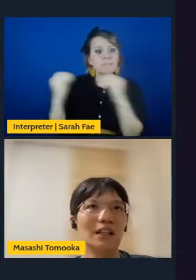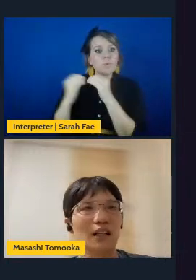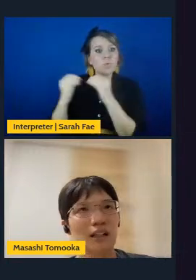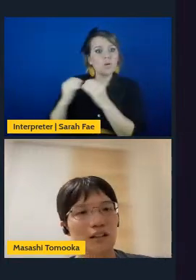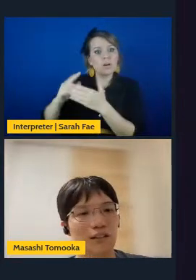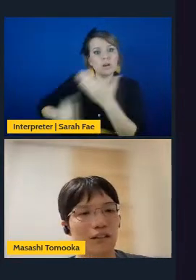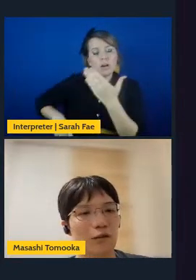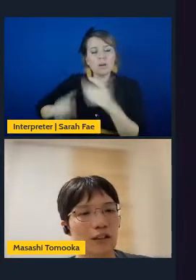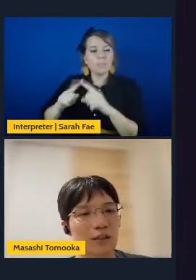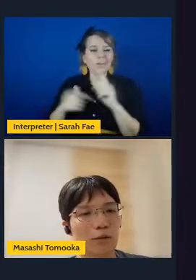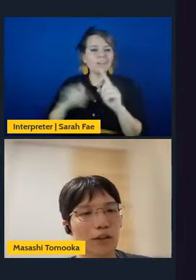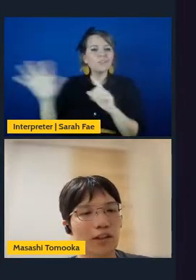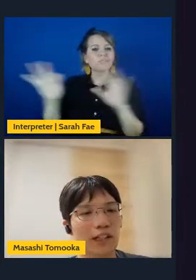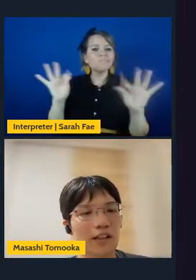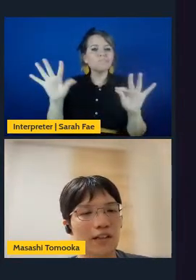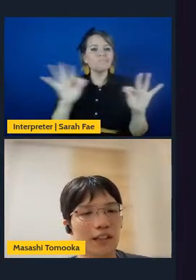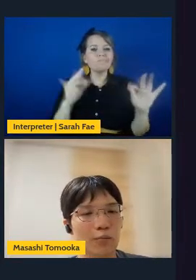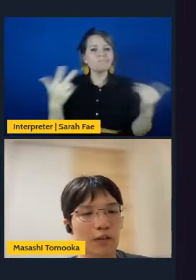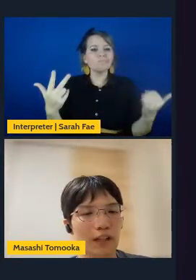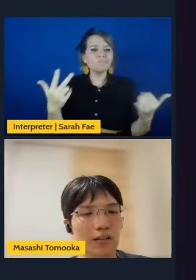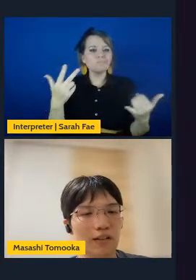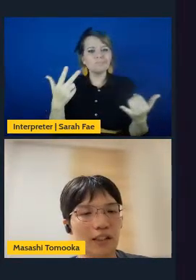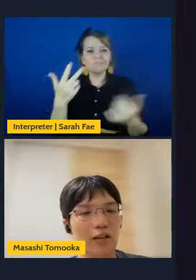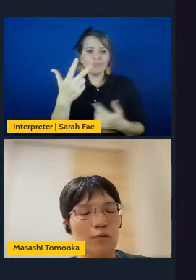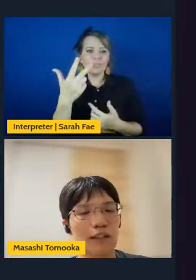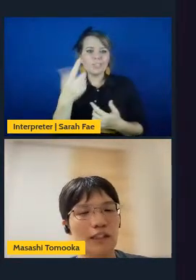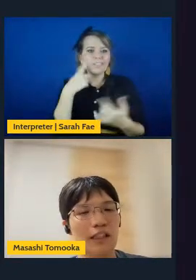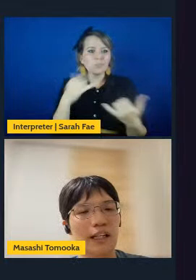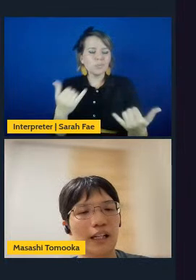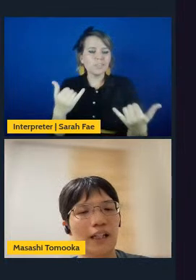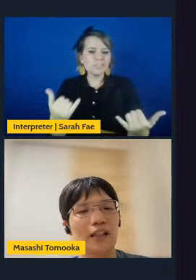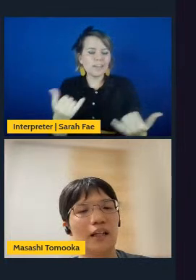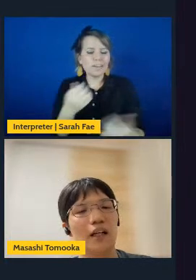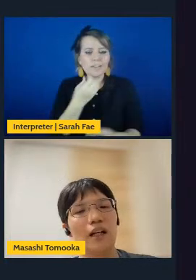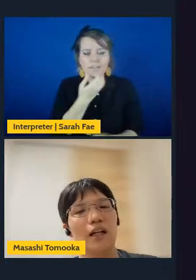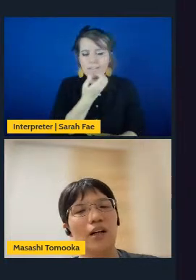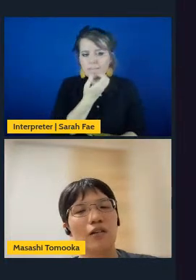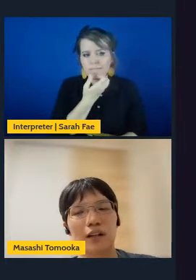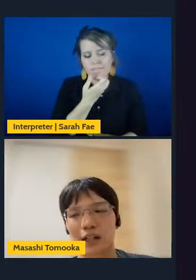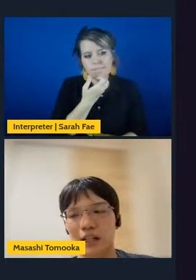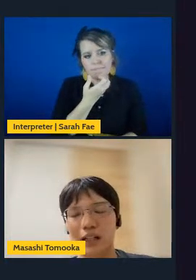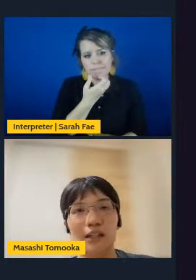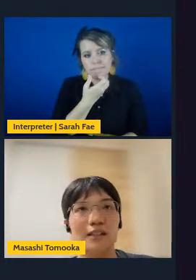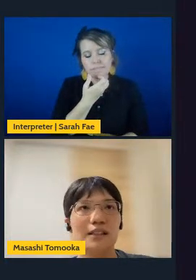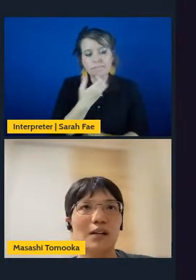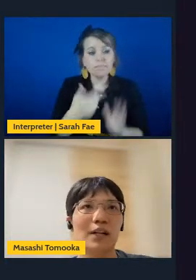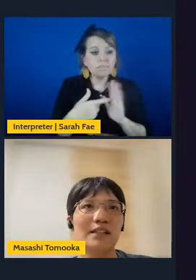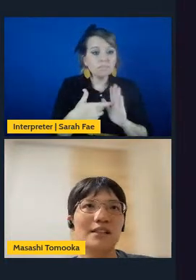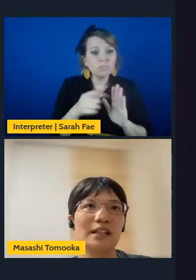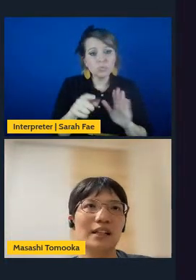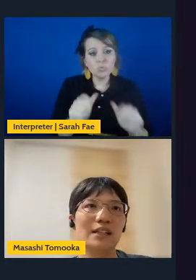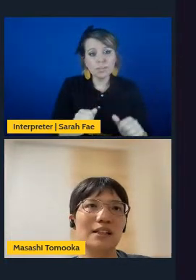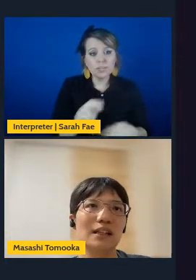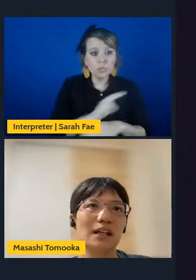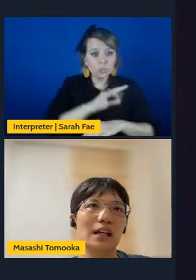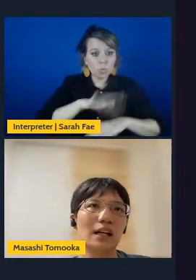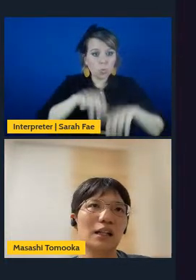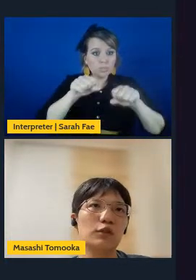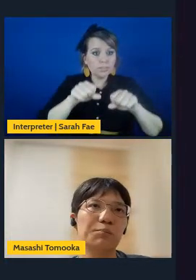think. For example, you can use Amplify hosting from CDK, or in serverless